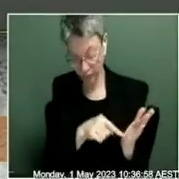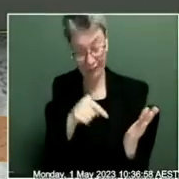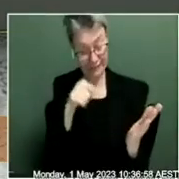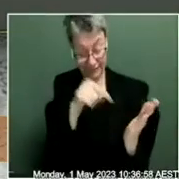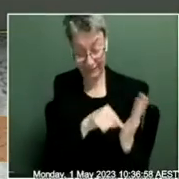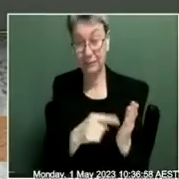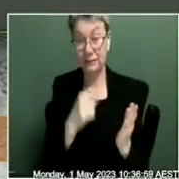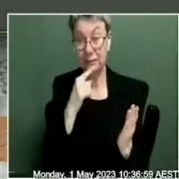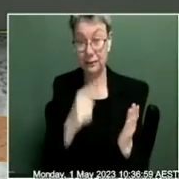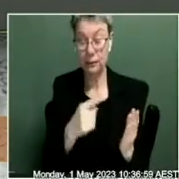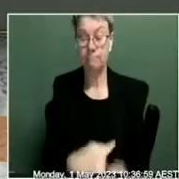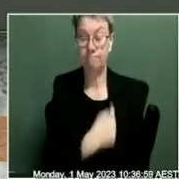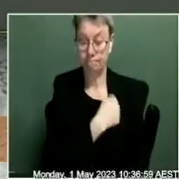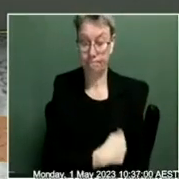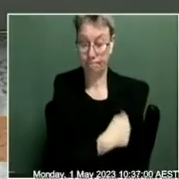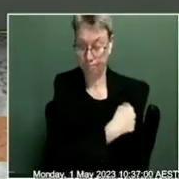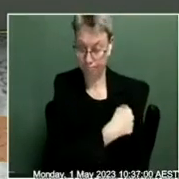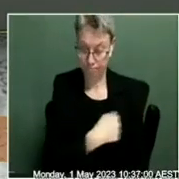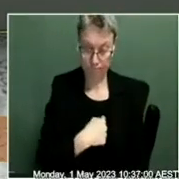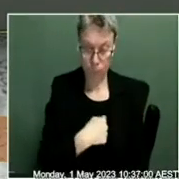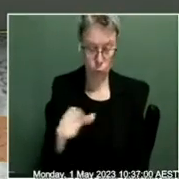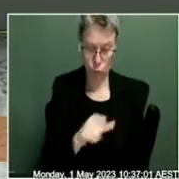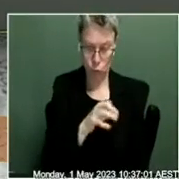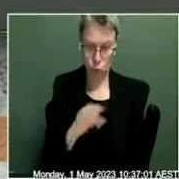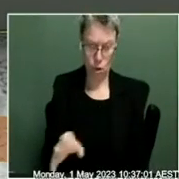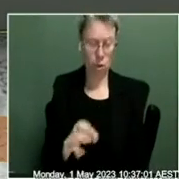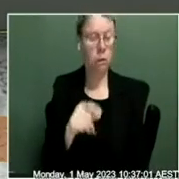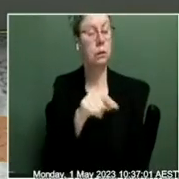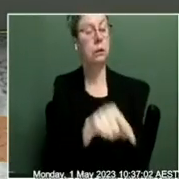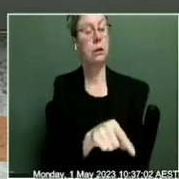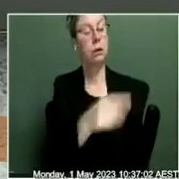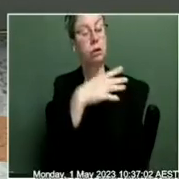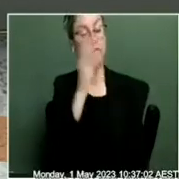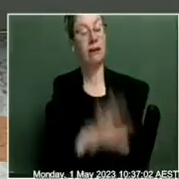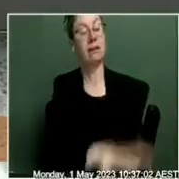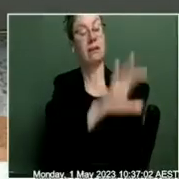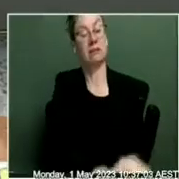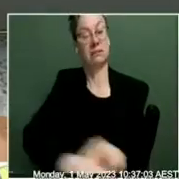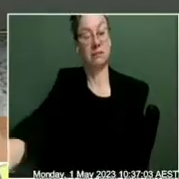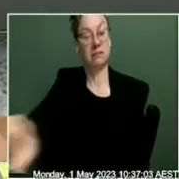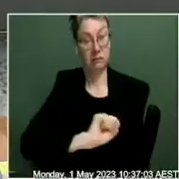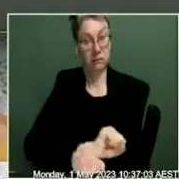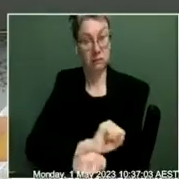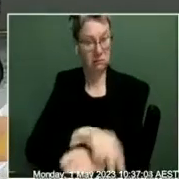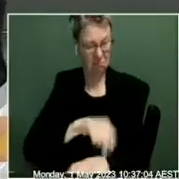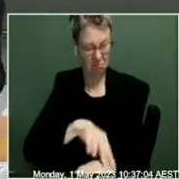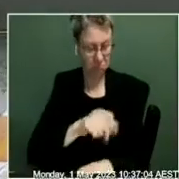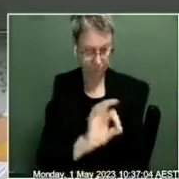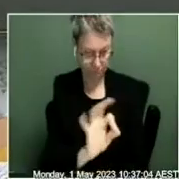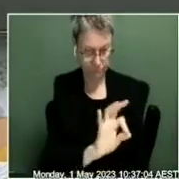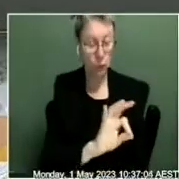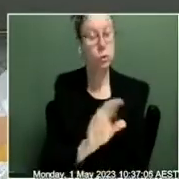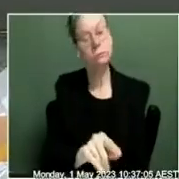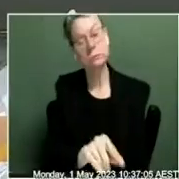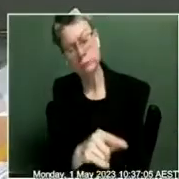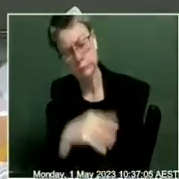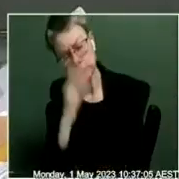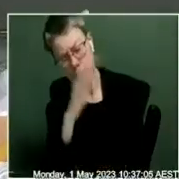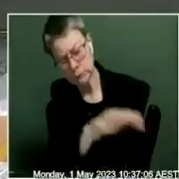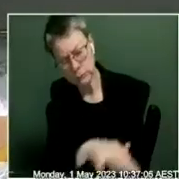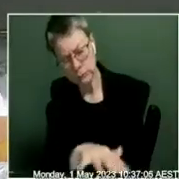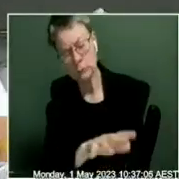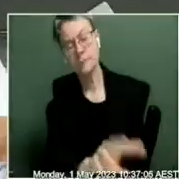can access the healthcare and support they need. Is this access to additional